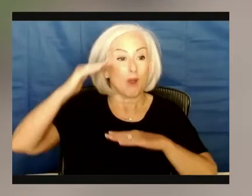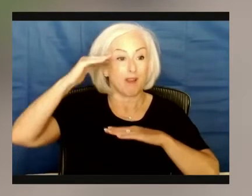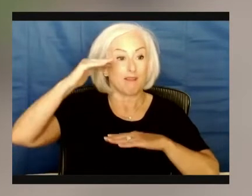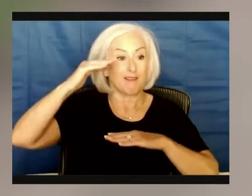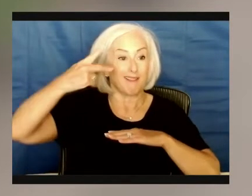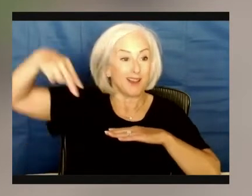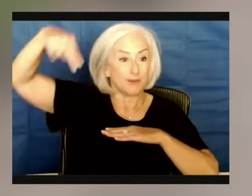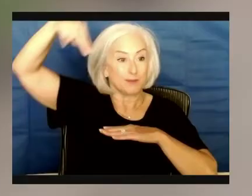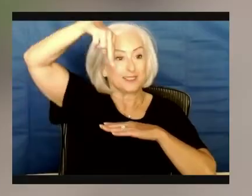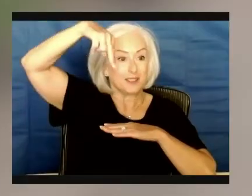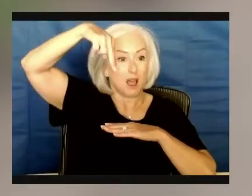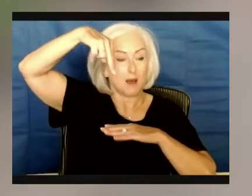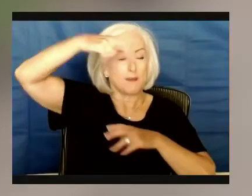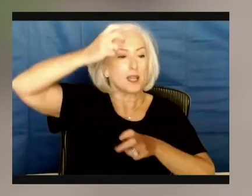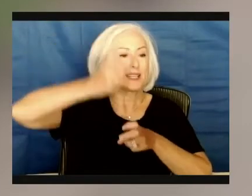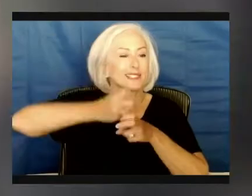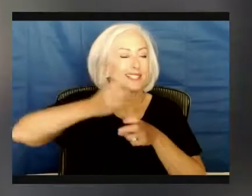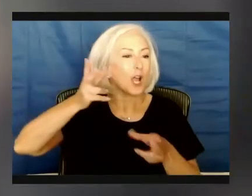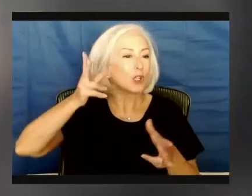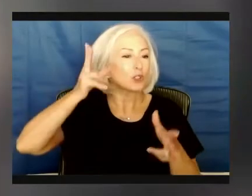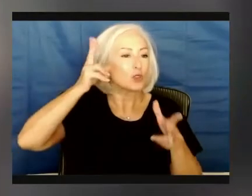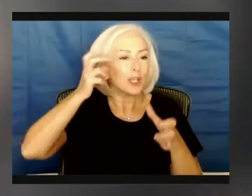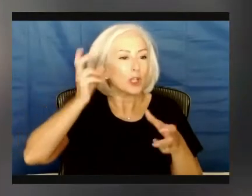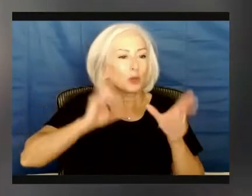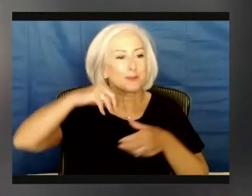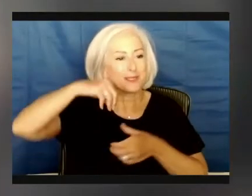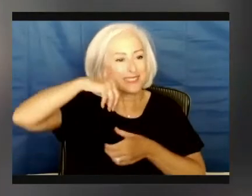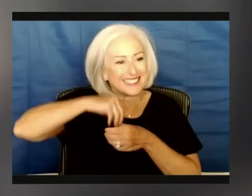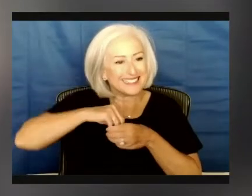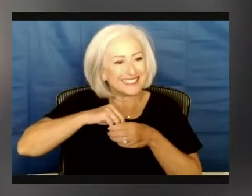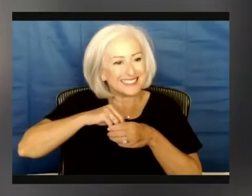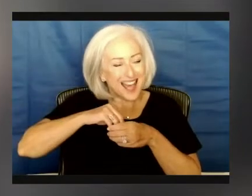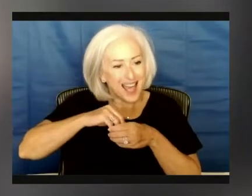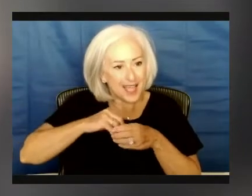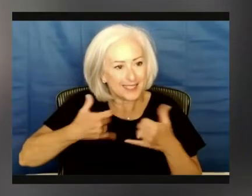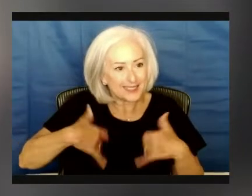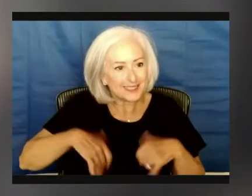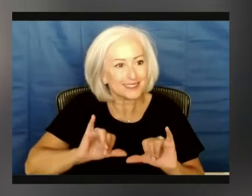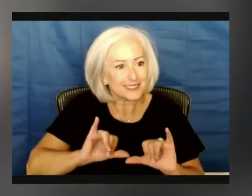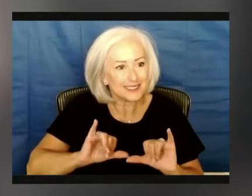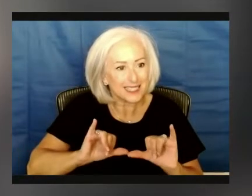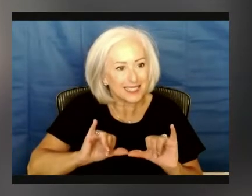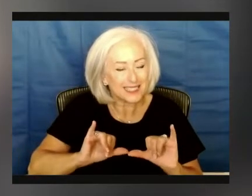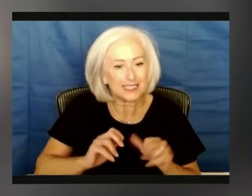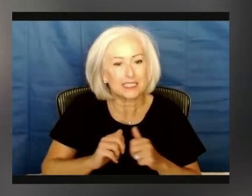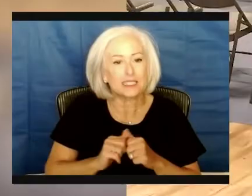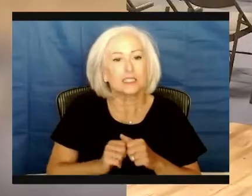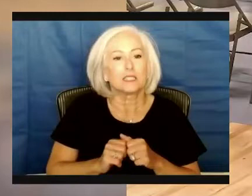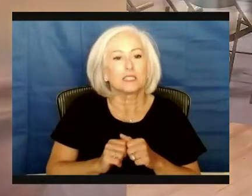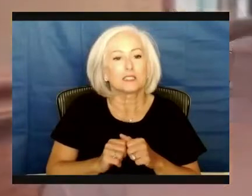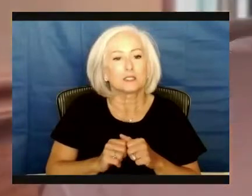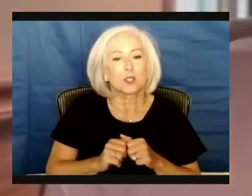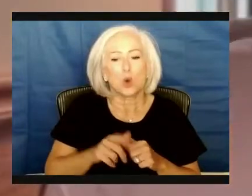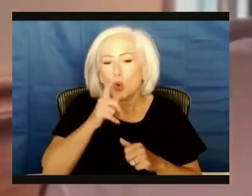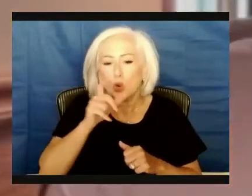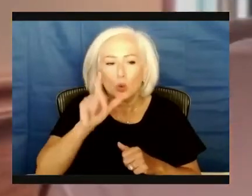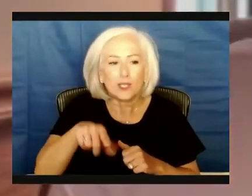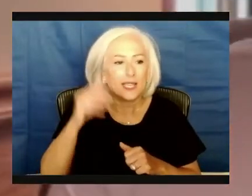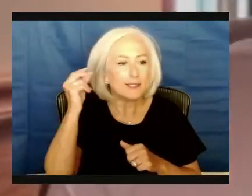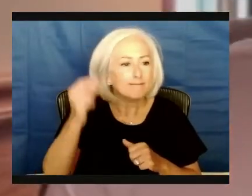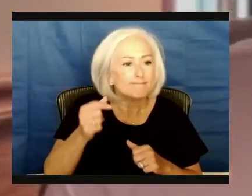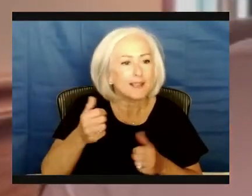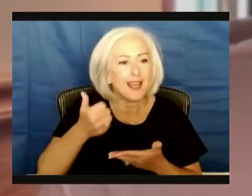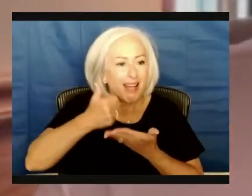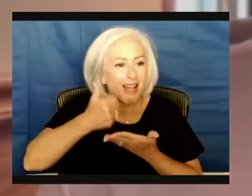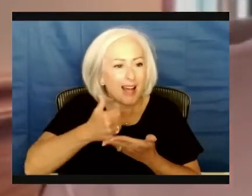see or even hear the people inside the cars and who needed, like, you know, the most immediate medical attention. So it's basically you're on top of the